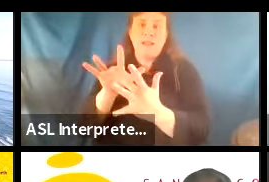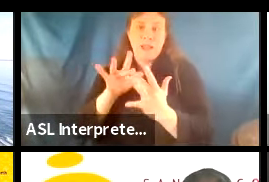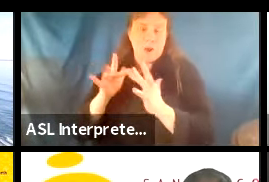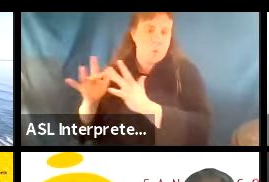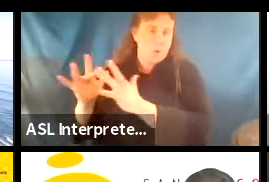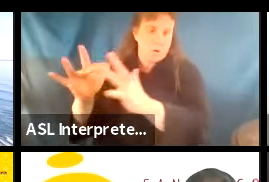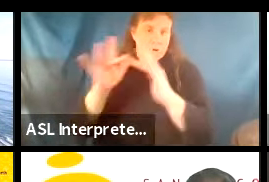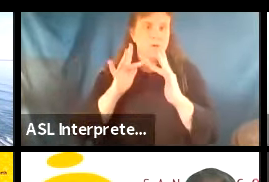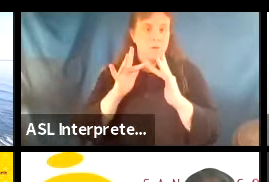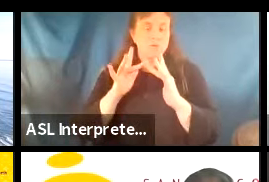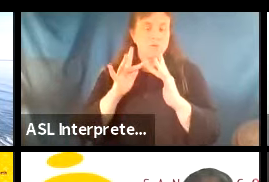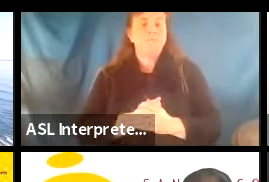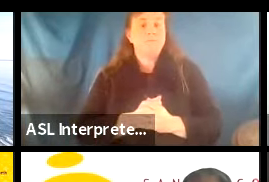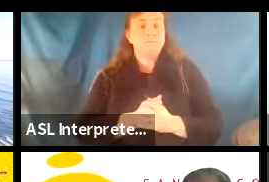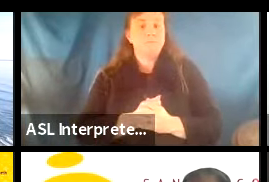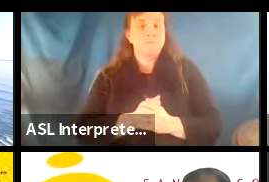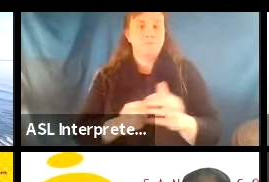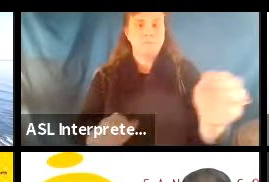that we keep in mind.